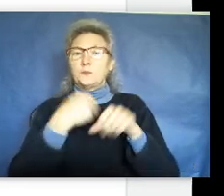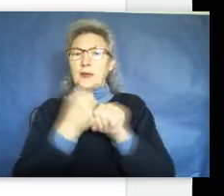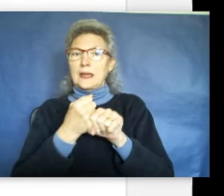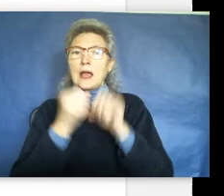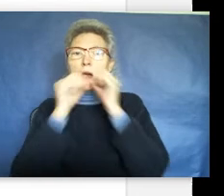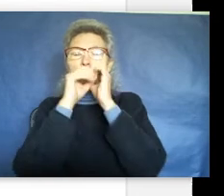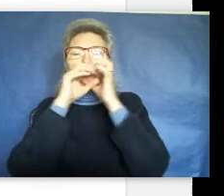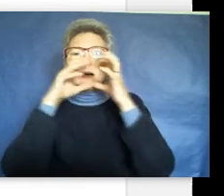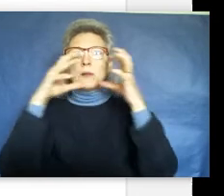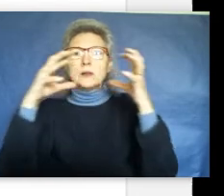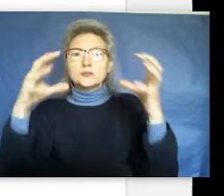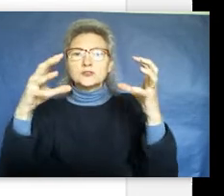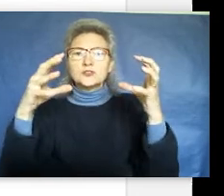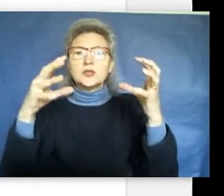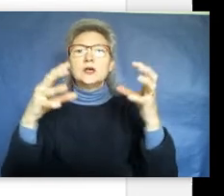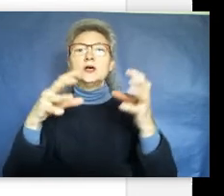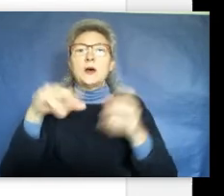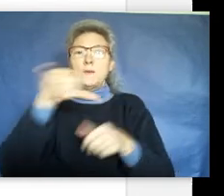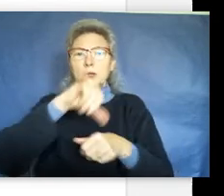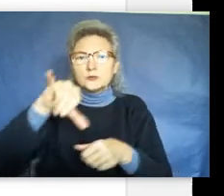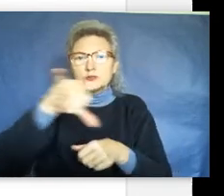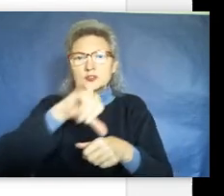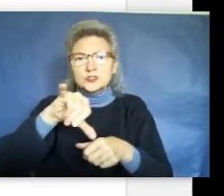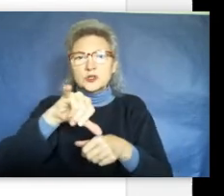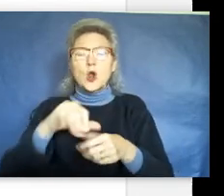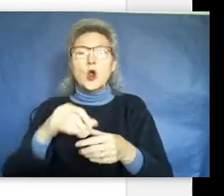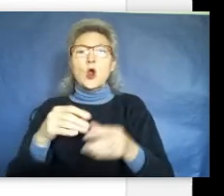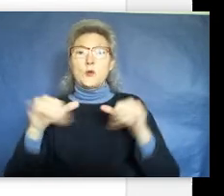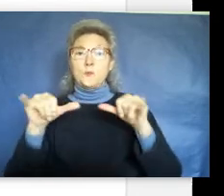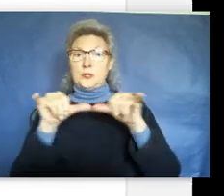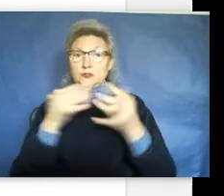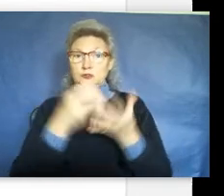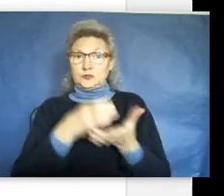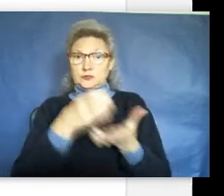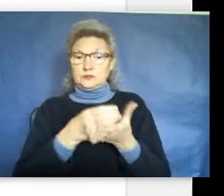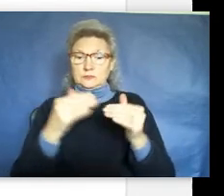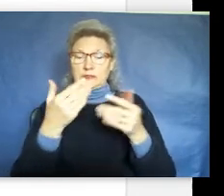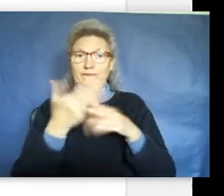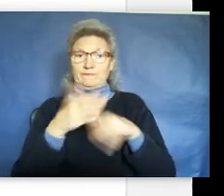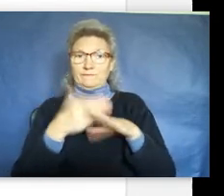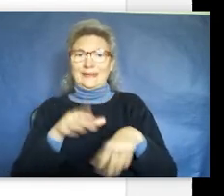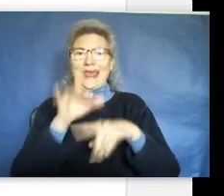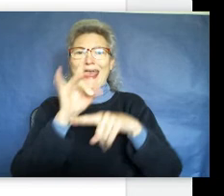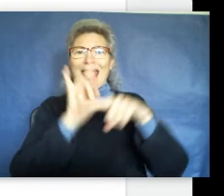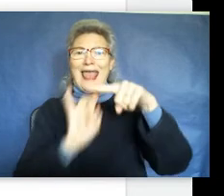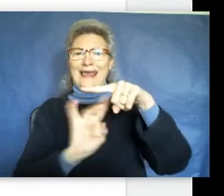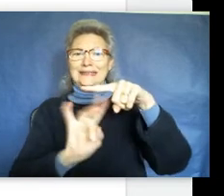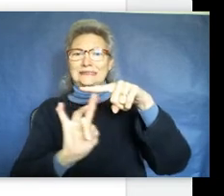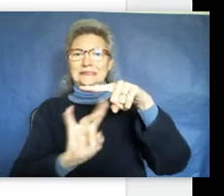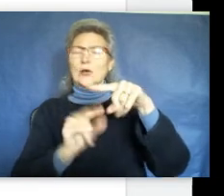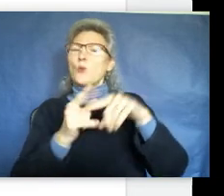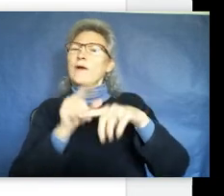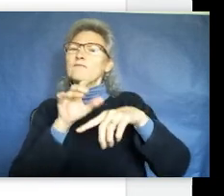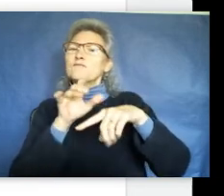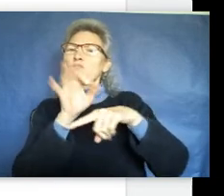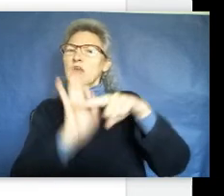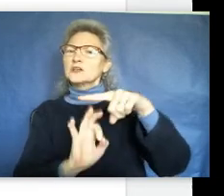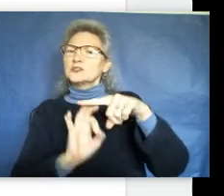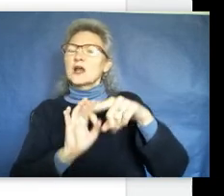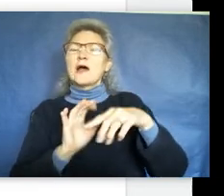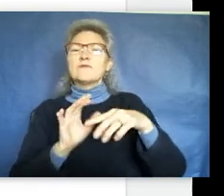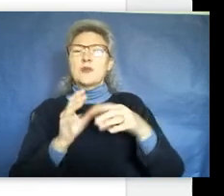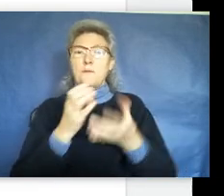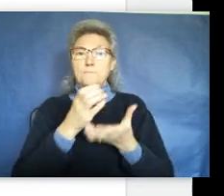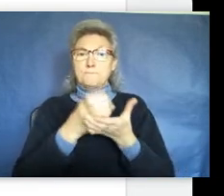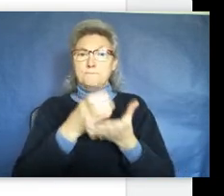solution. Her measuring cup is divided into eighths. What fraction of the measuring cup should